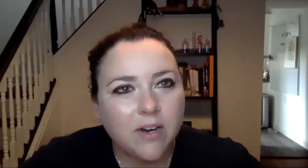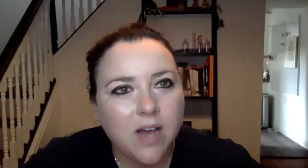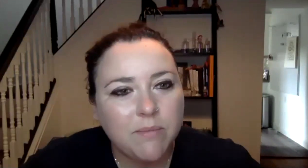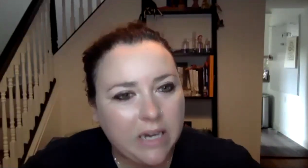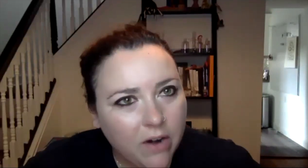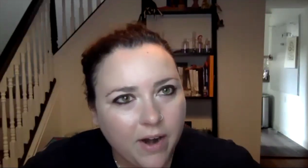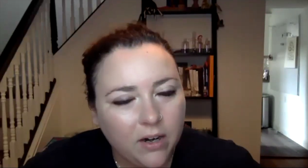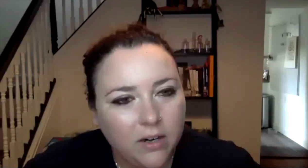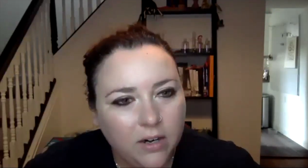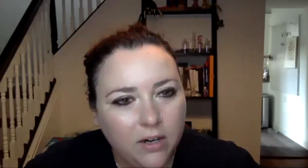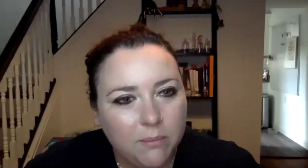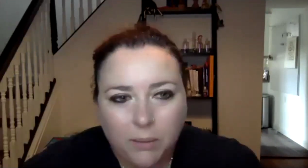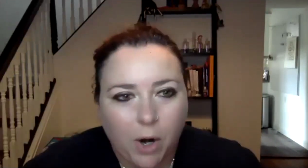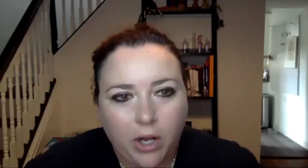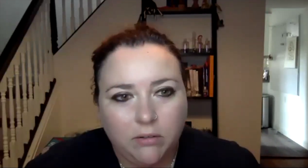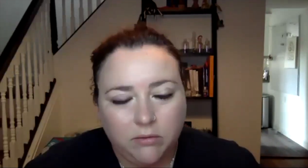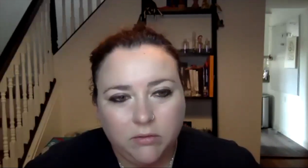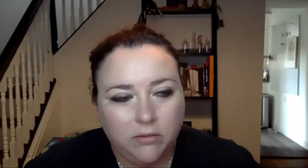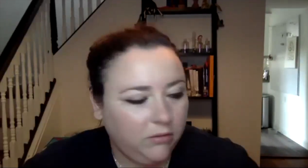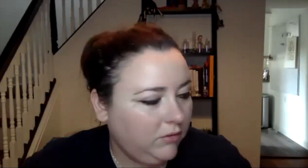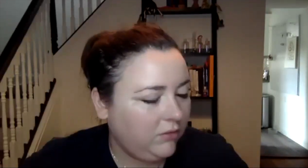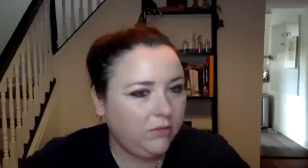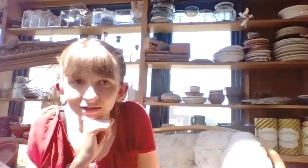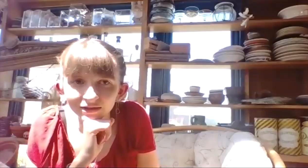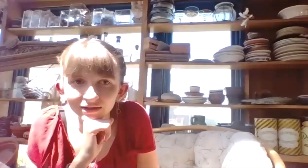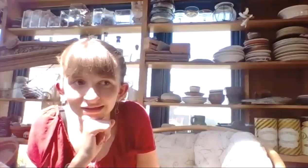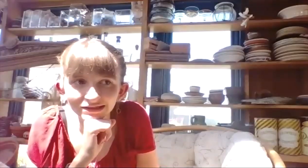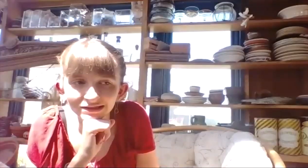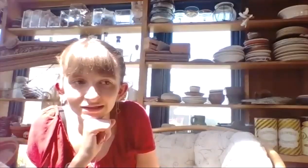kinds of ceratopsian are there? Ballpark. Um,